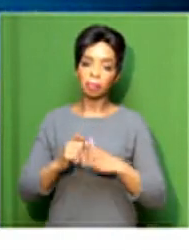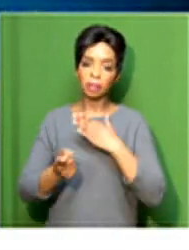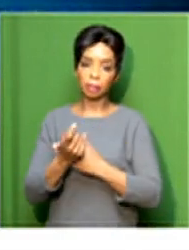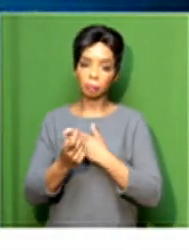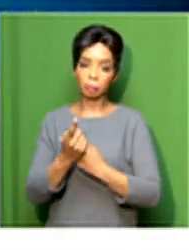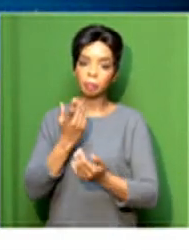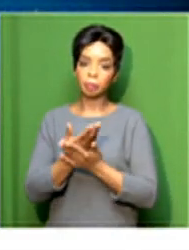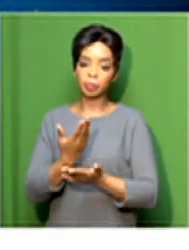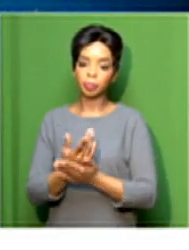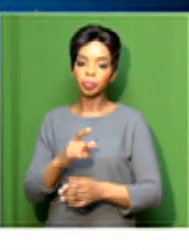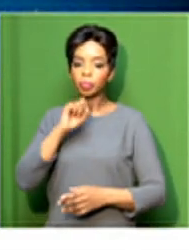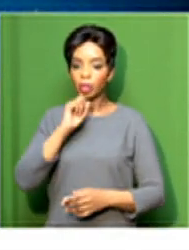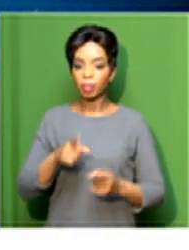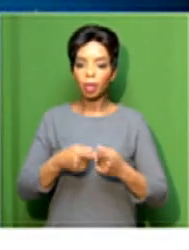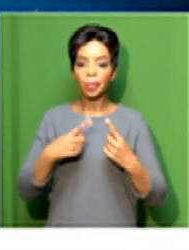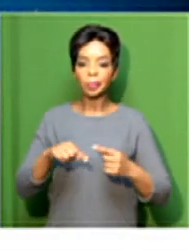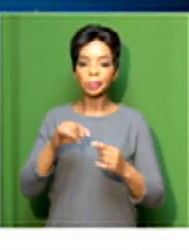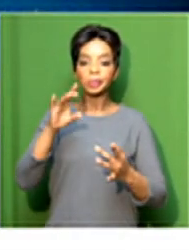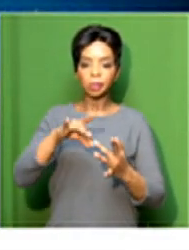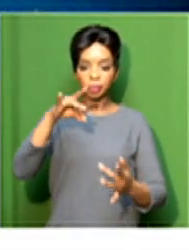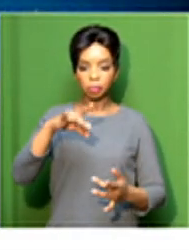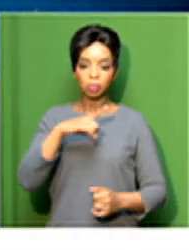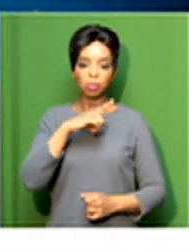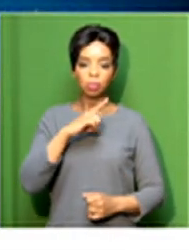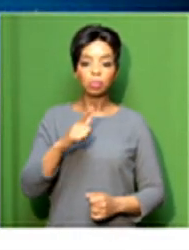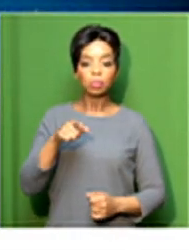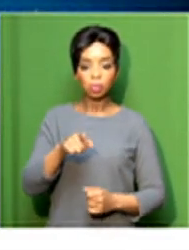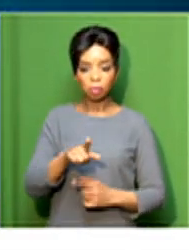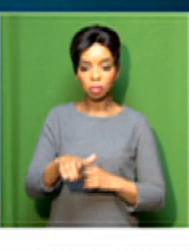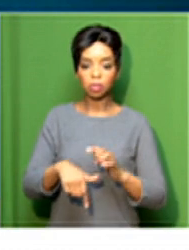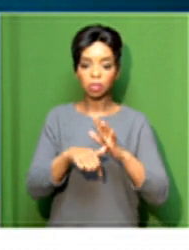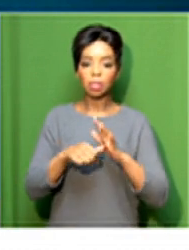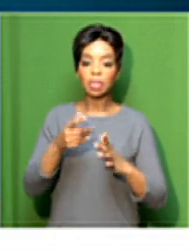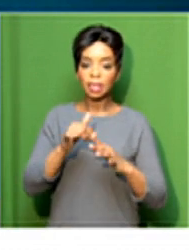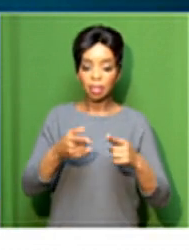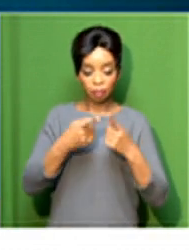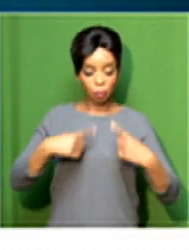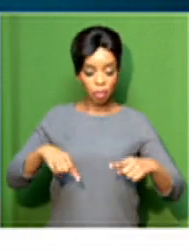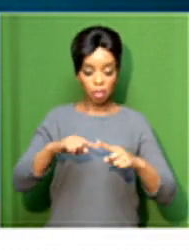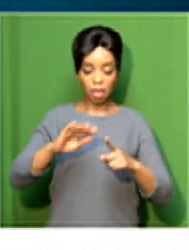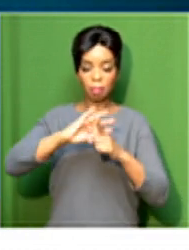because our kelp forest, you know, that habitat is intact. And if we protect it,